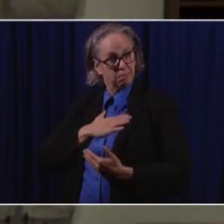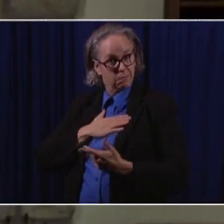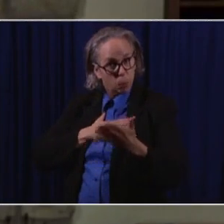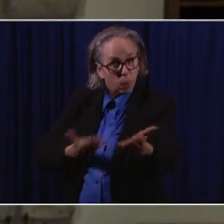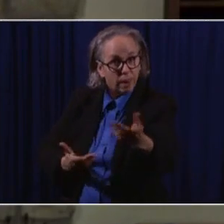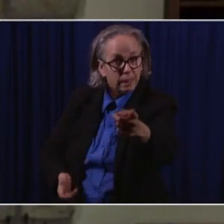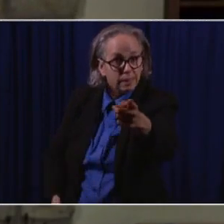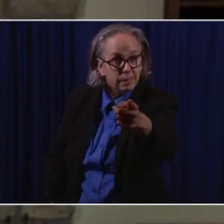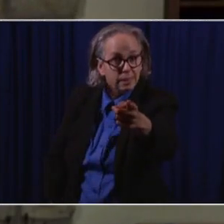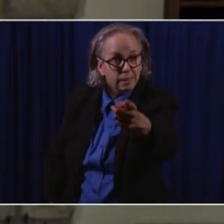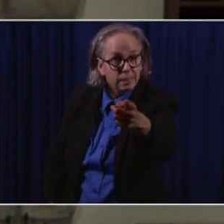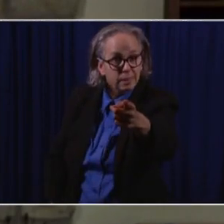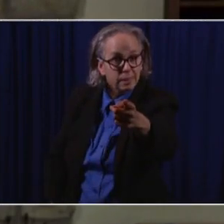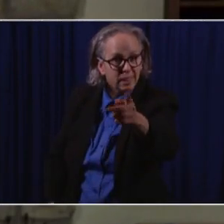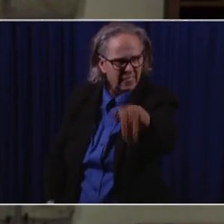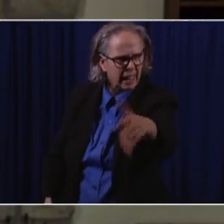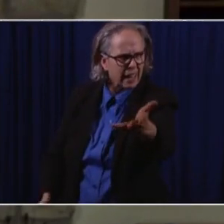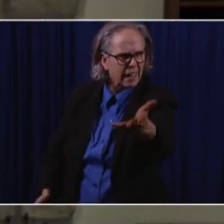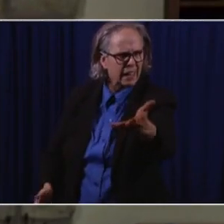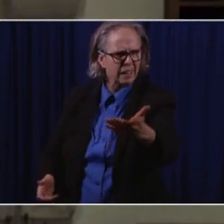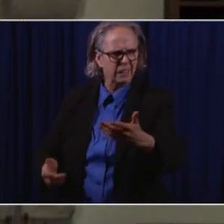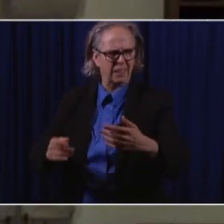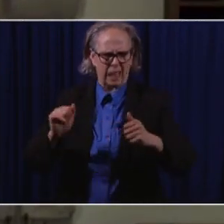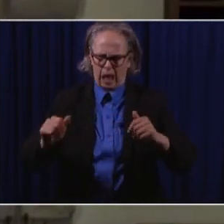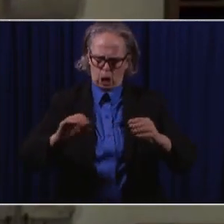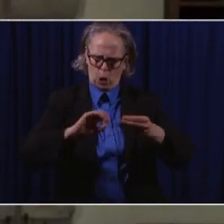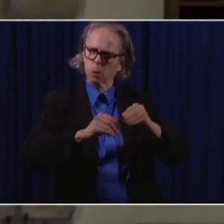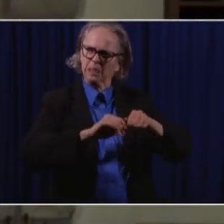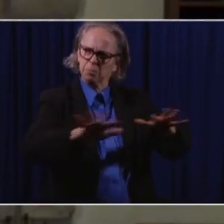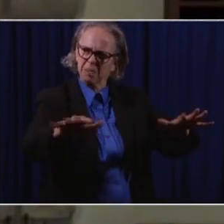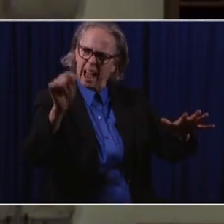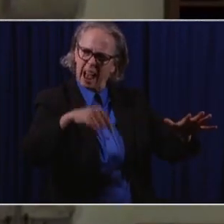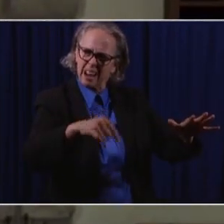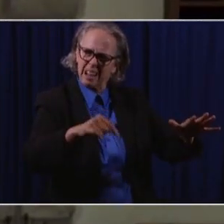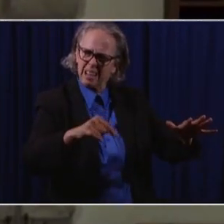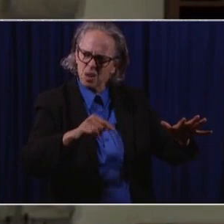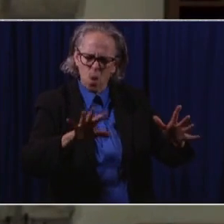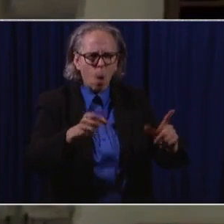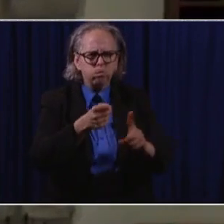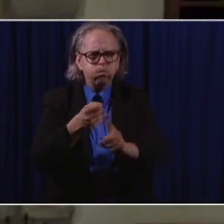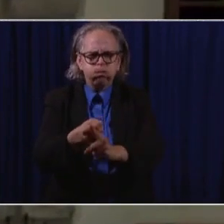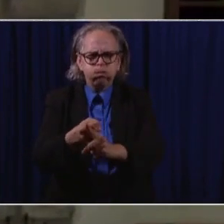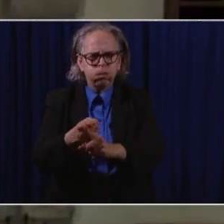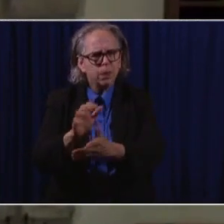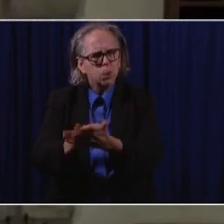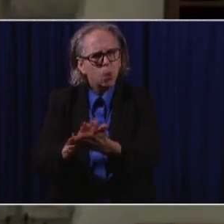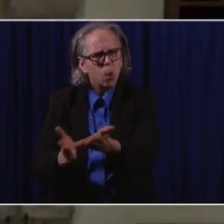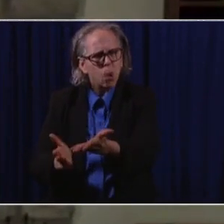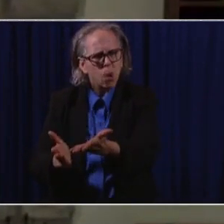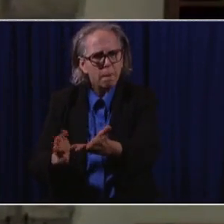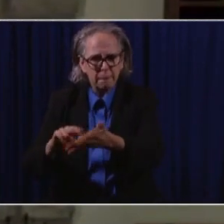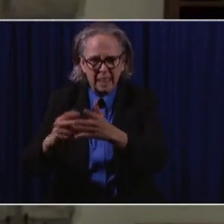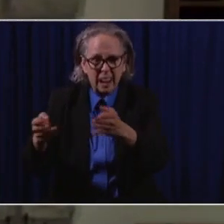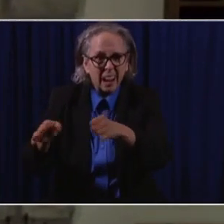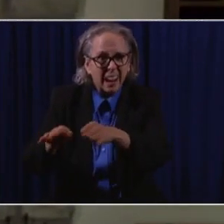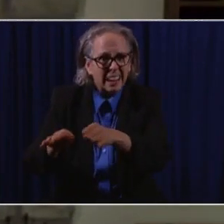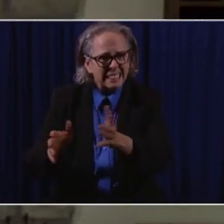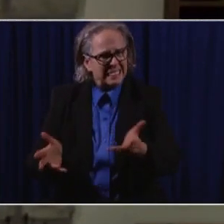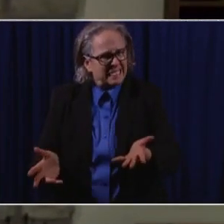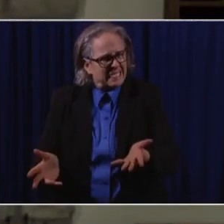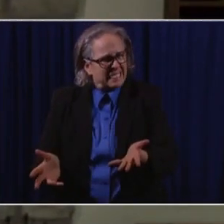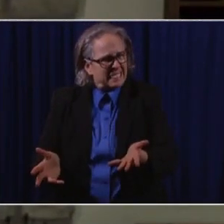spread in the community is what determines what is going on in our schools. Some schools, because of